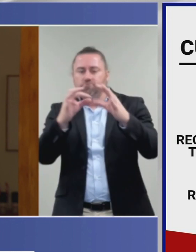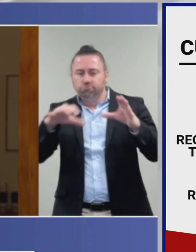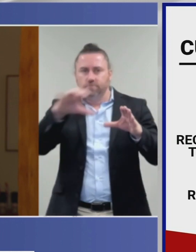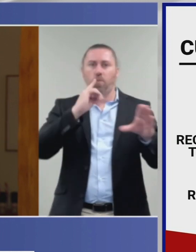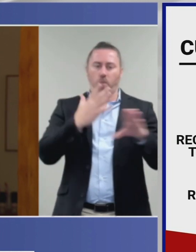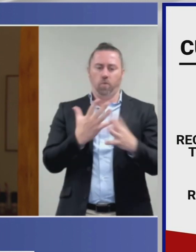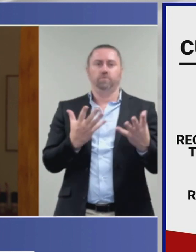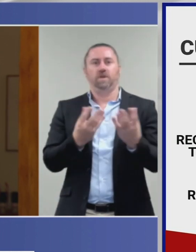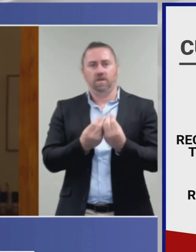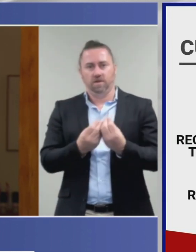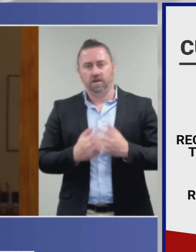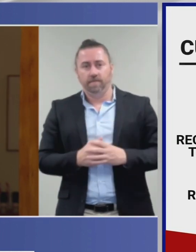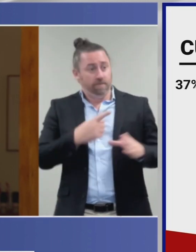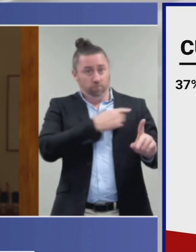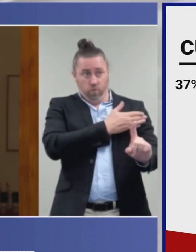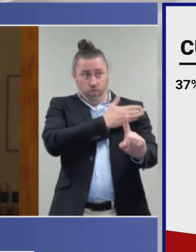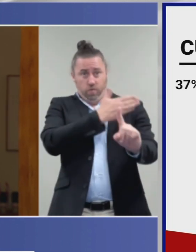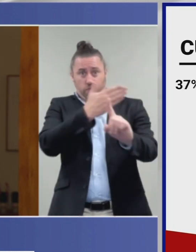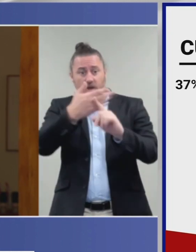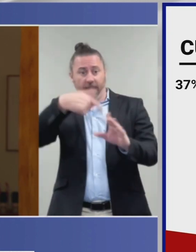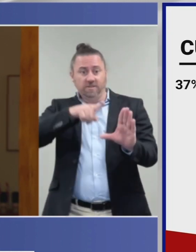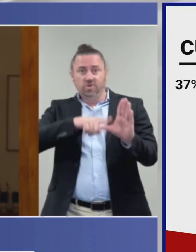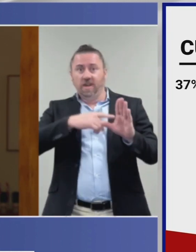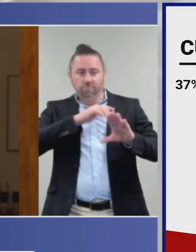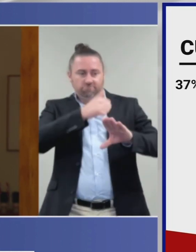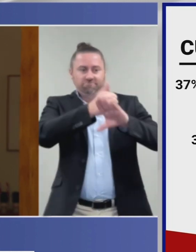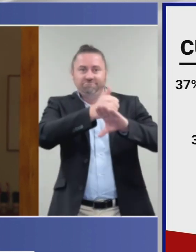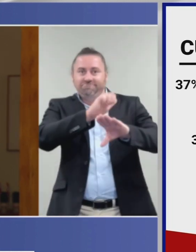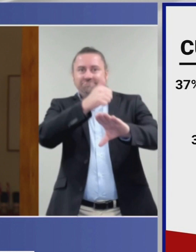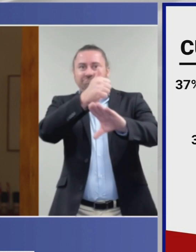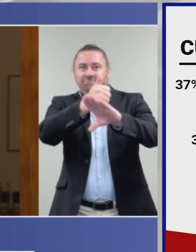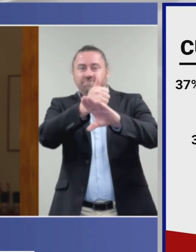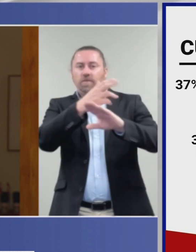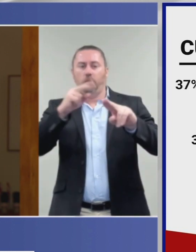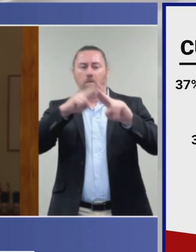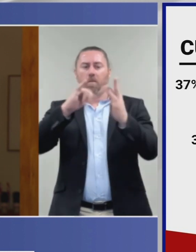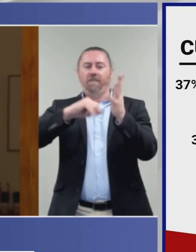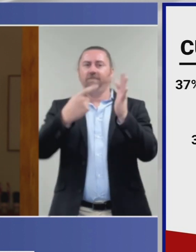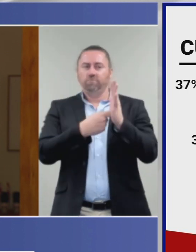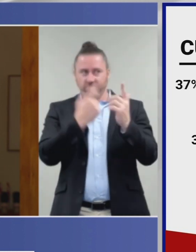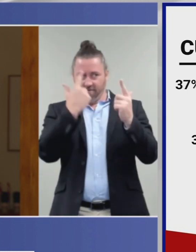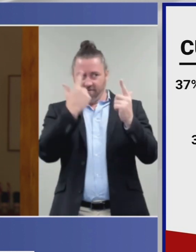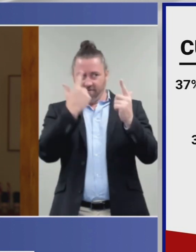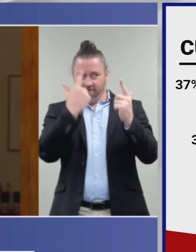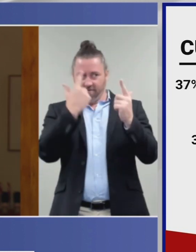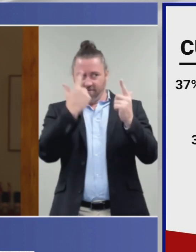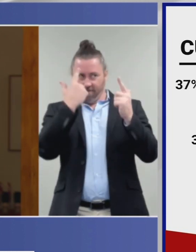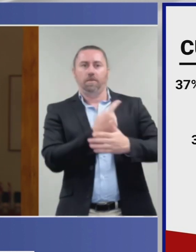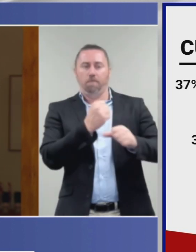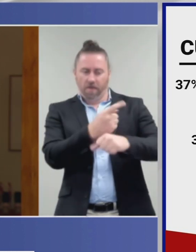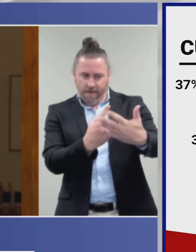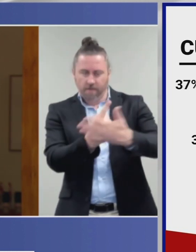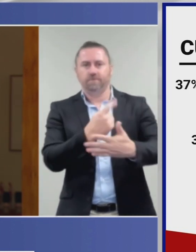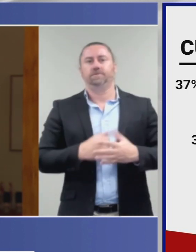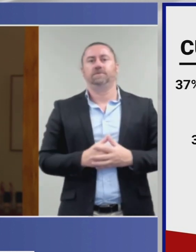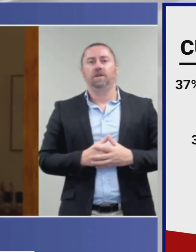served the Parliament well this year in implementing the significant reforms recommended by the Foster Review. And the success of this approach through the Foster Review has